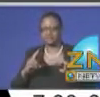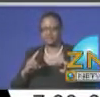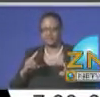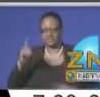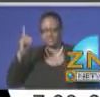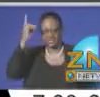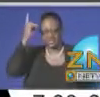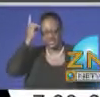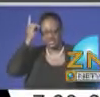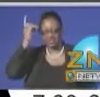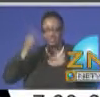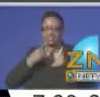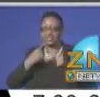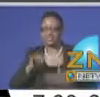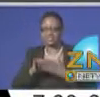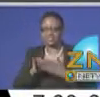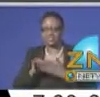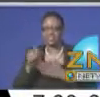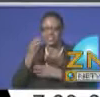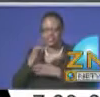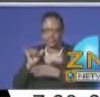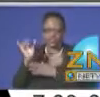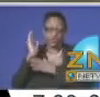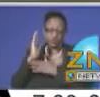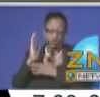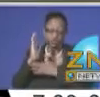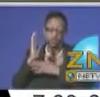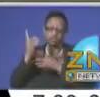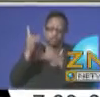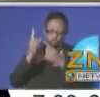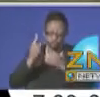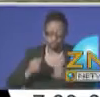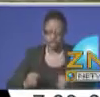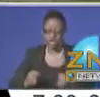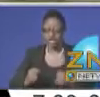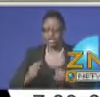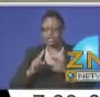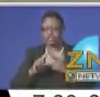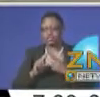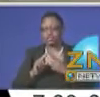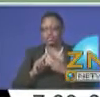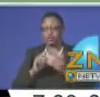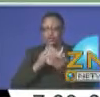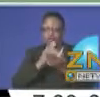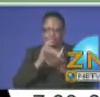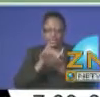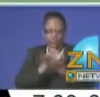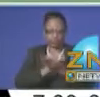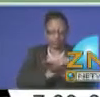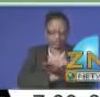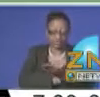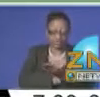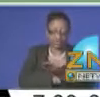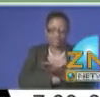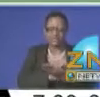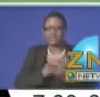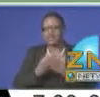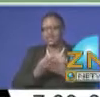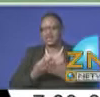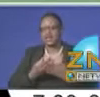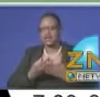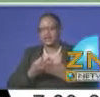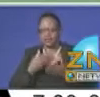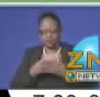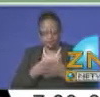the primary plan is to enhance the airline's revenue and reduce costs wherever possible. Bahamasair was hardly spared